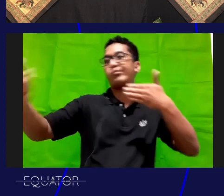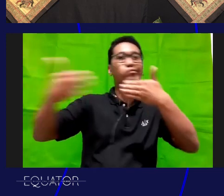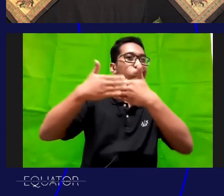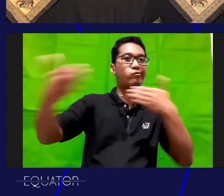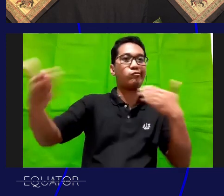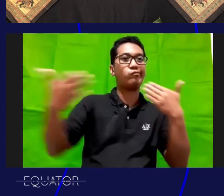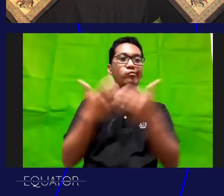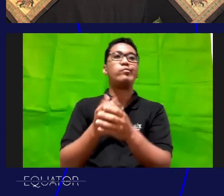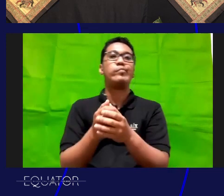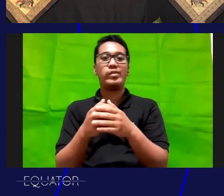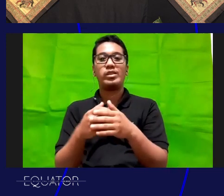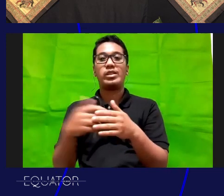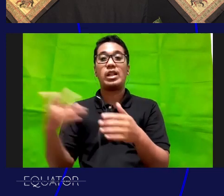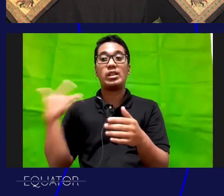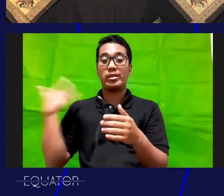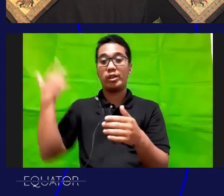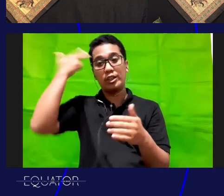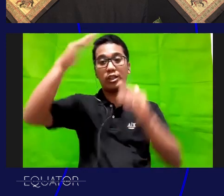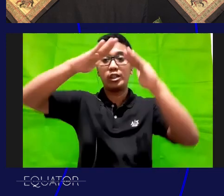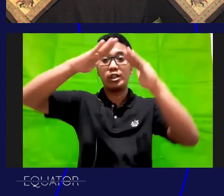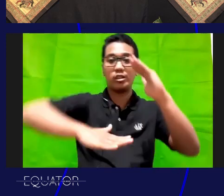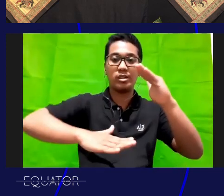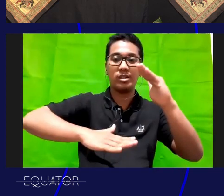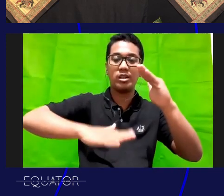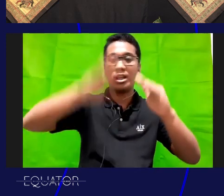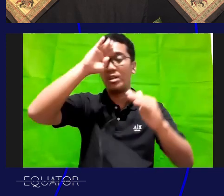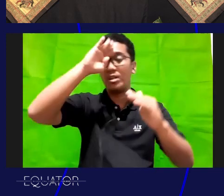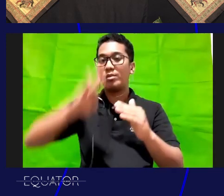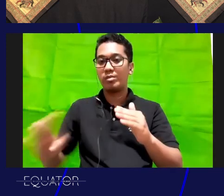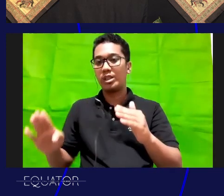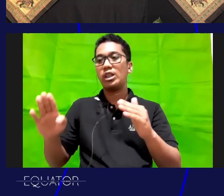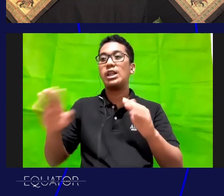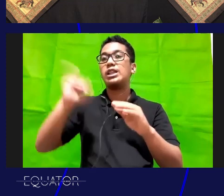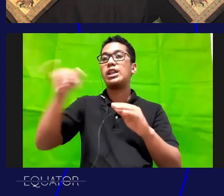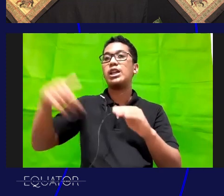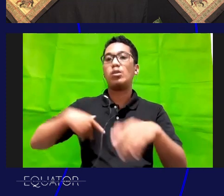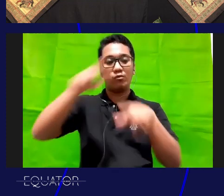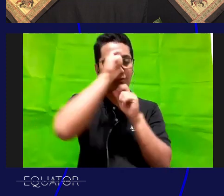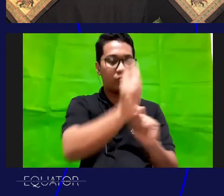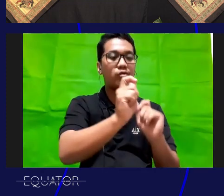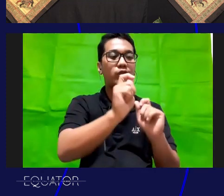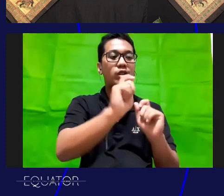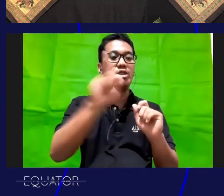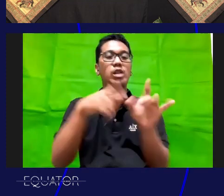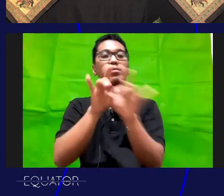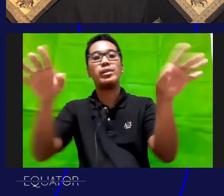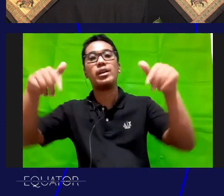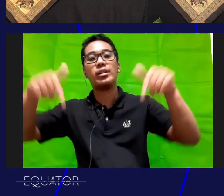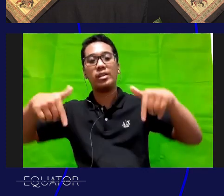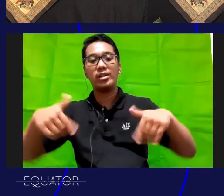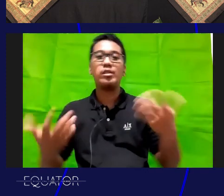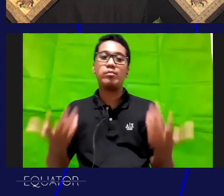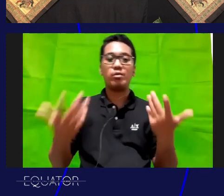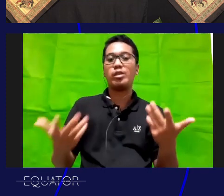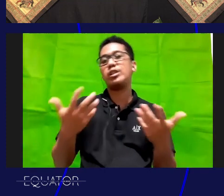the connections that I still have from Brazil, so I can respect the process I did and give some time to analyze with more calm. I